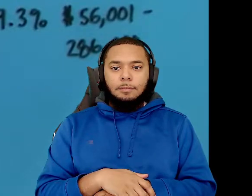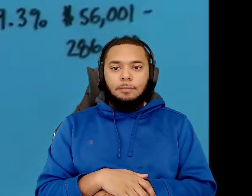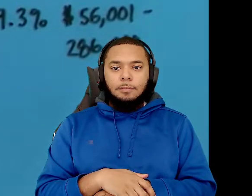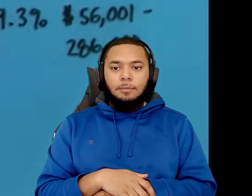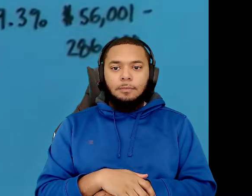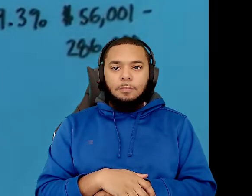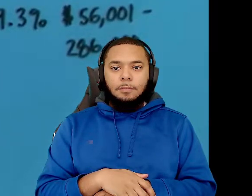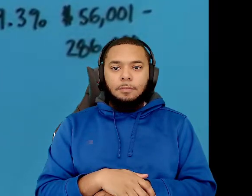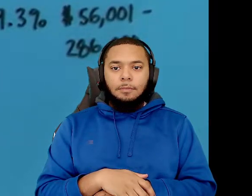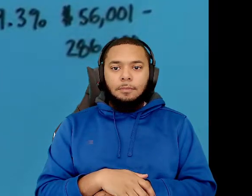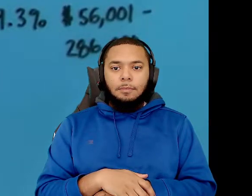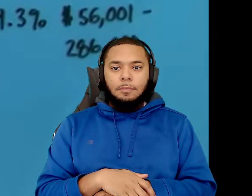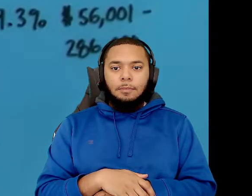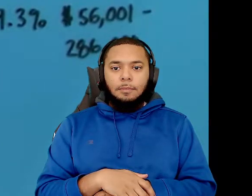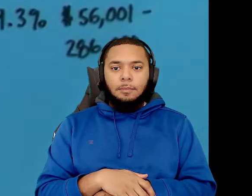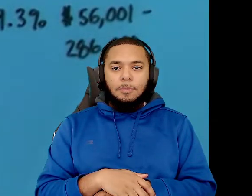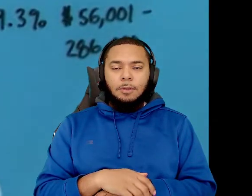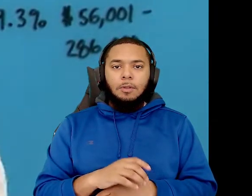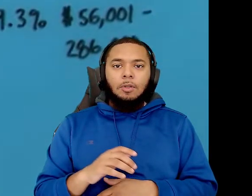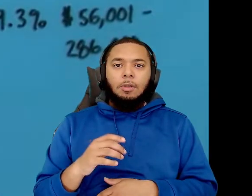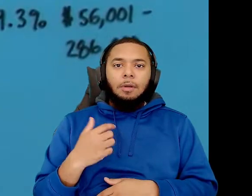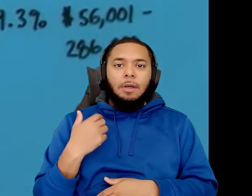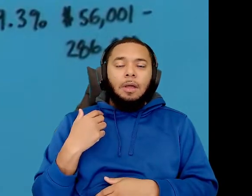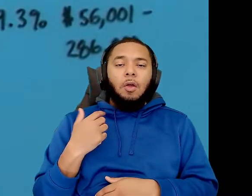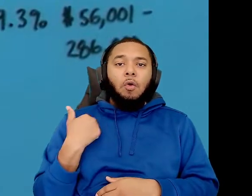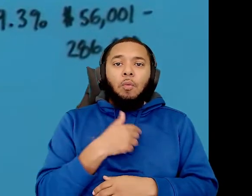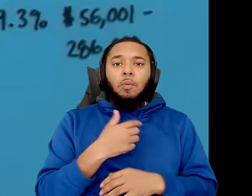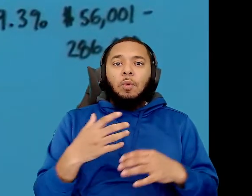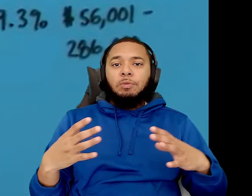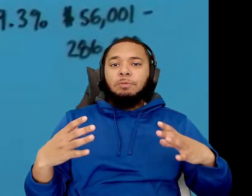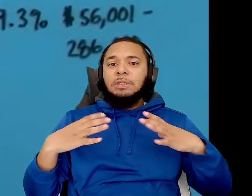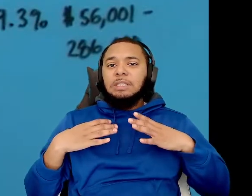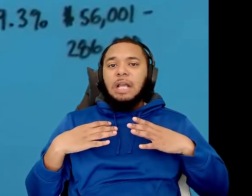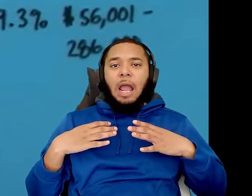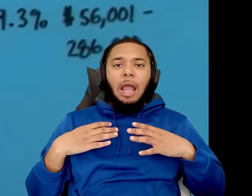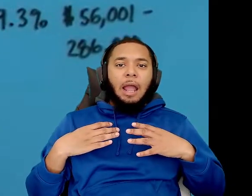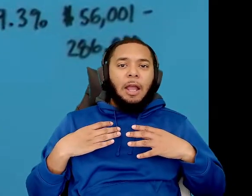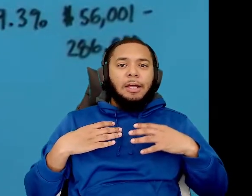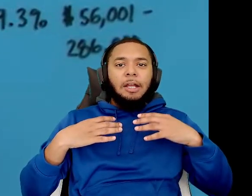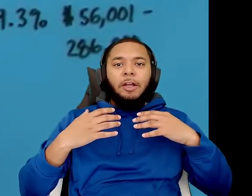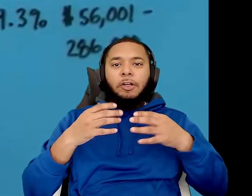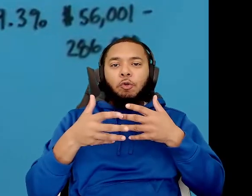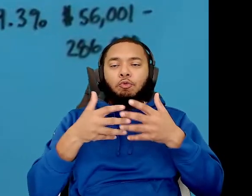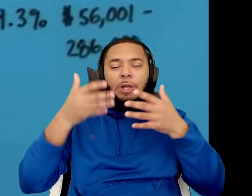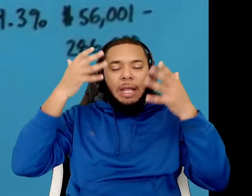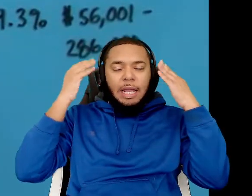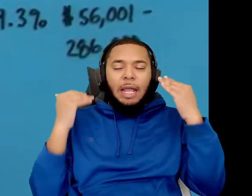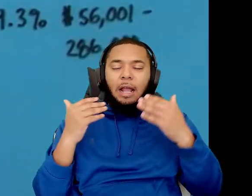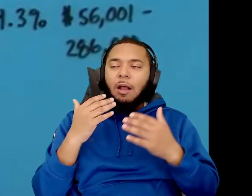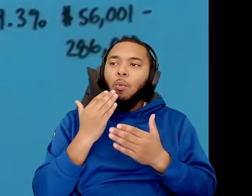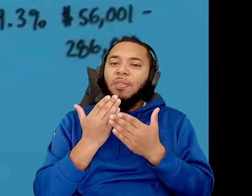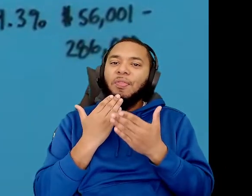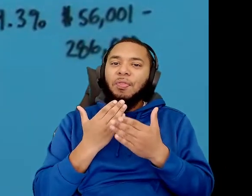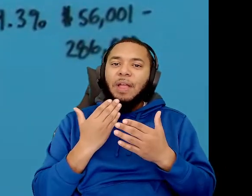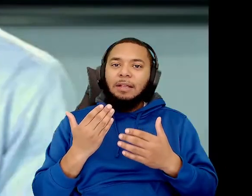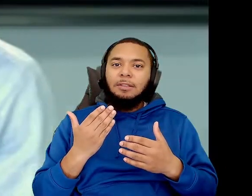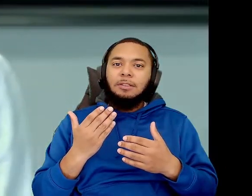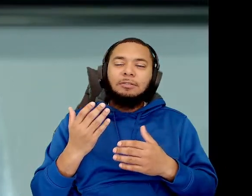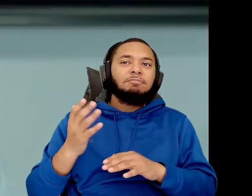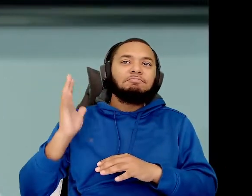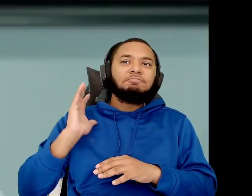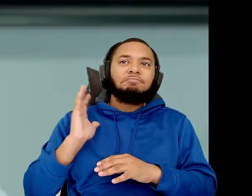Our retired, older, grayer selves will thank us for this annual contribution. Now, state income